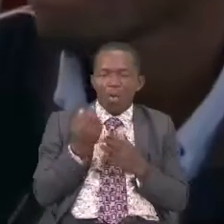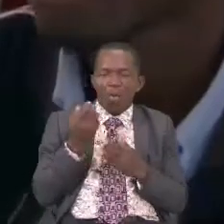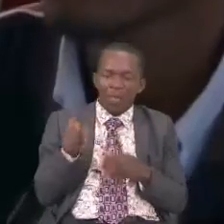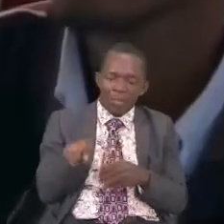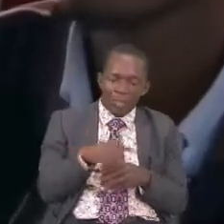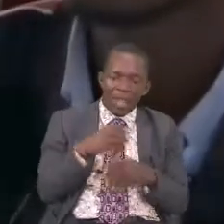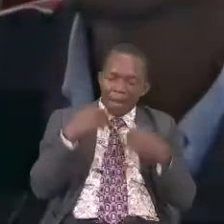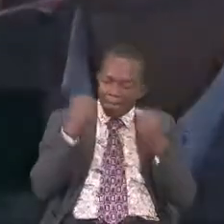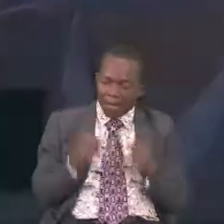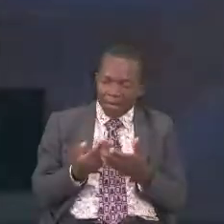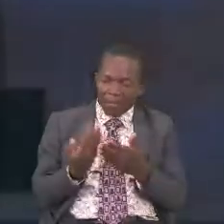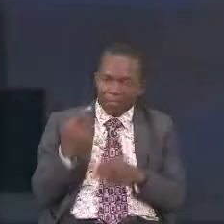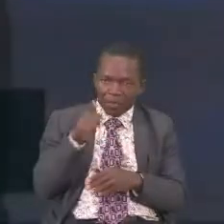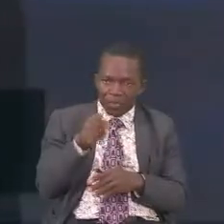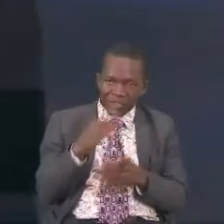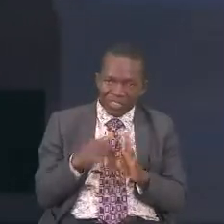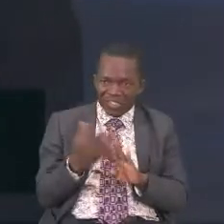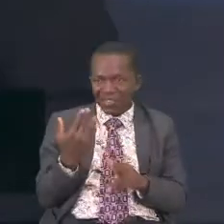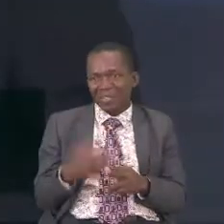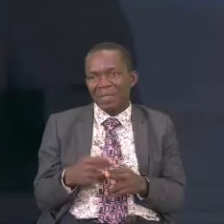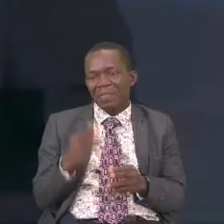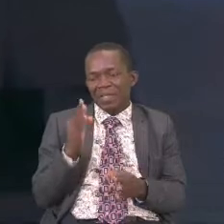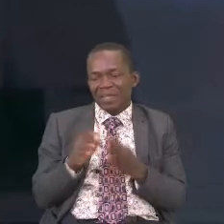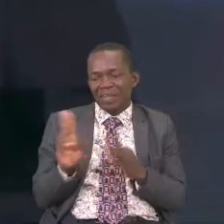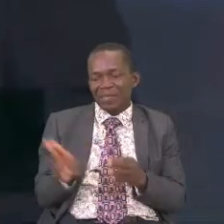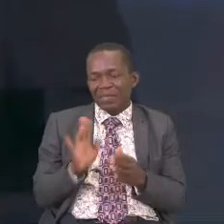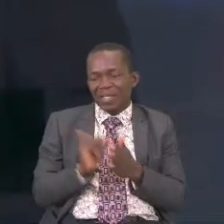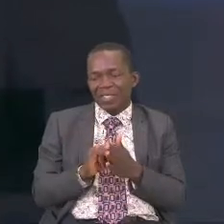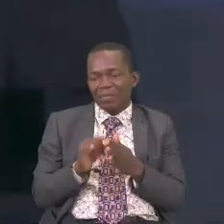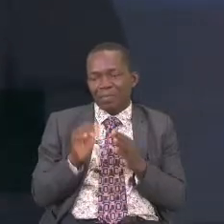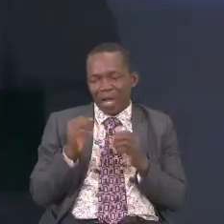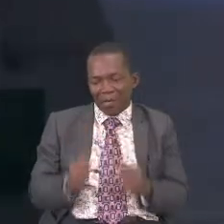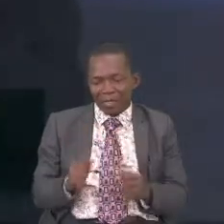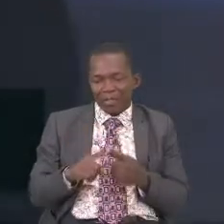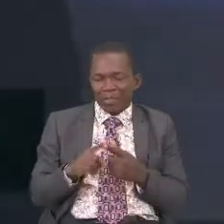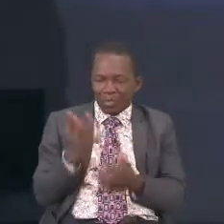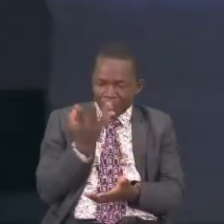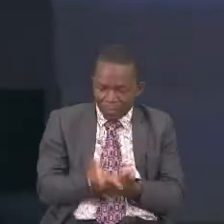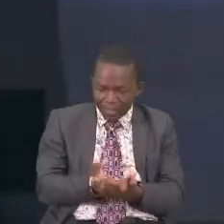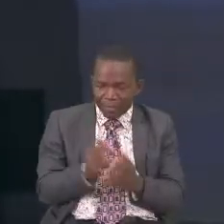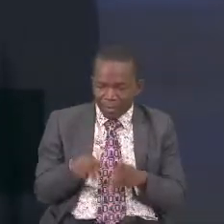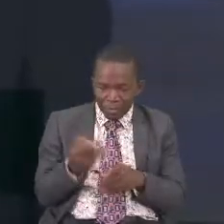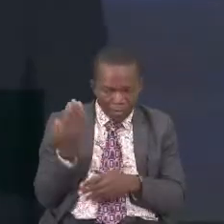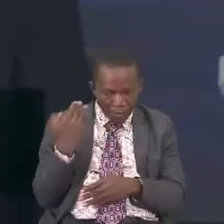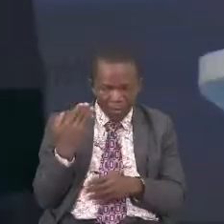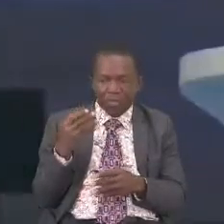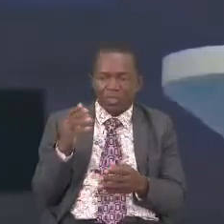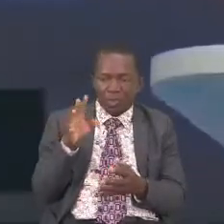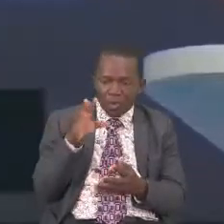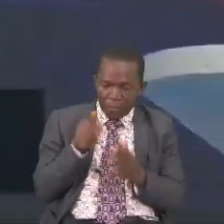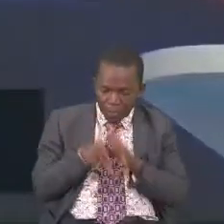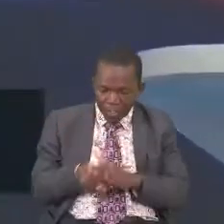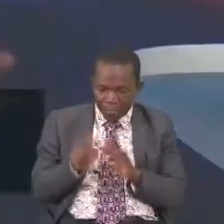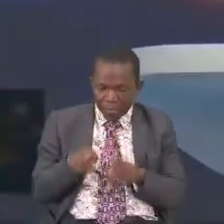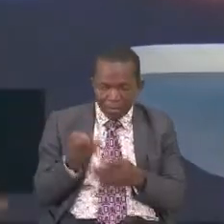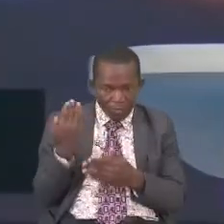have used all their power to captivate people, capture people, imprison people, and oppress people. You are going